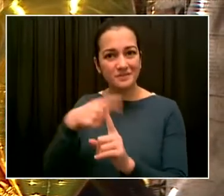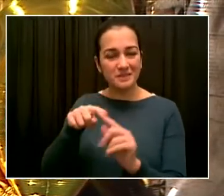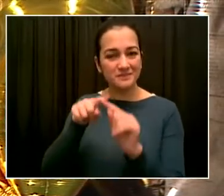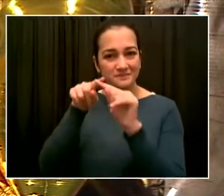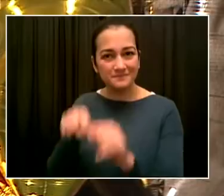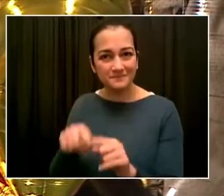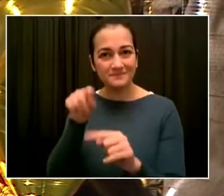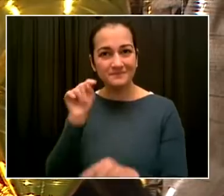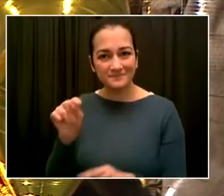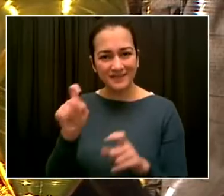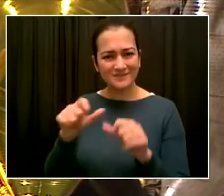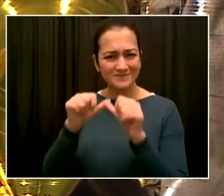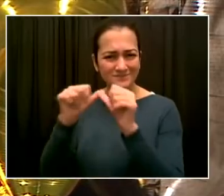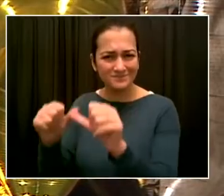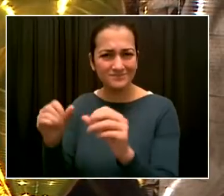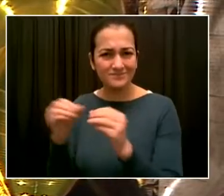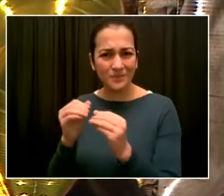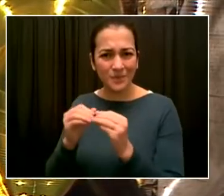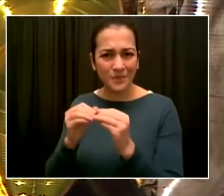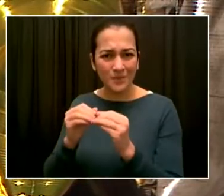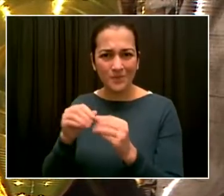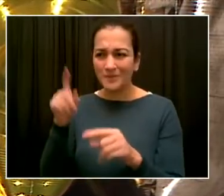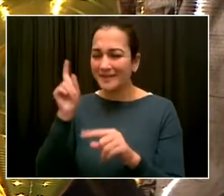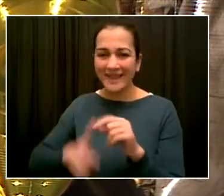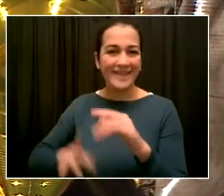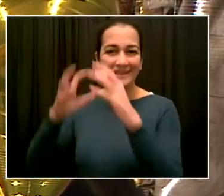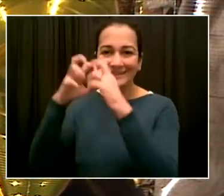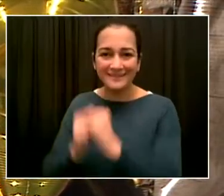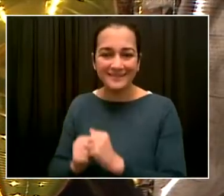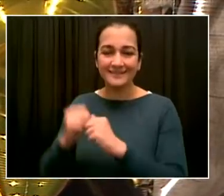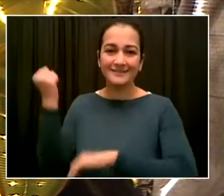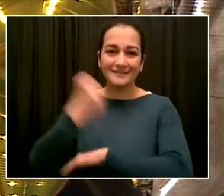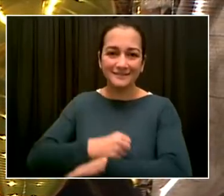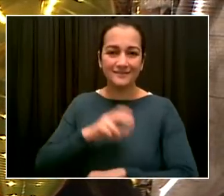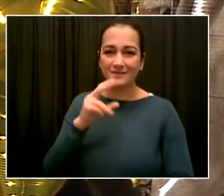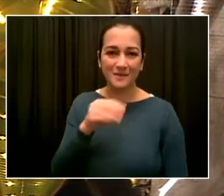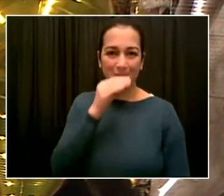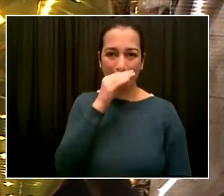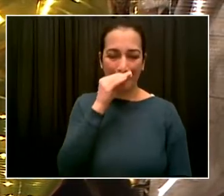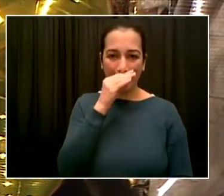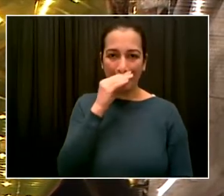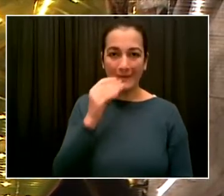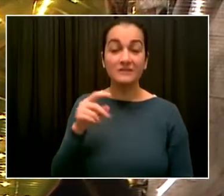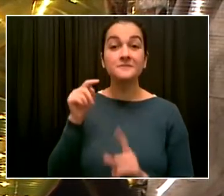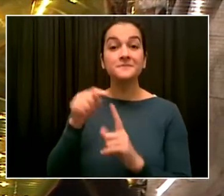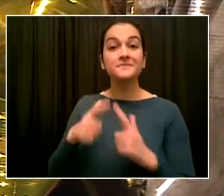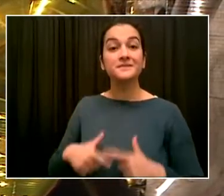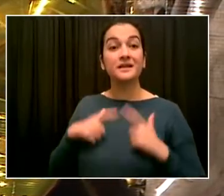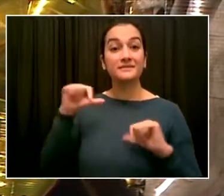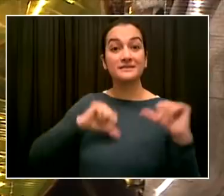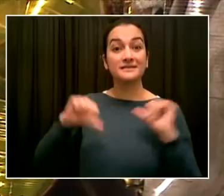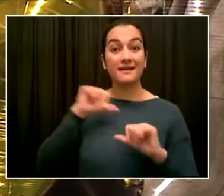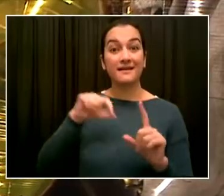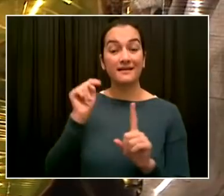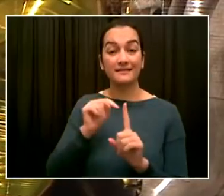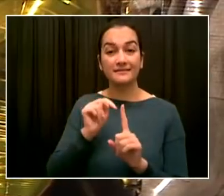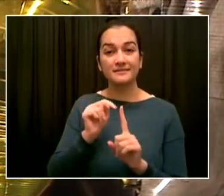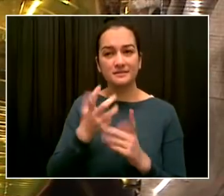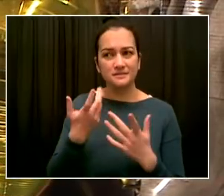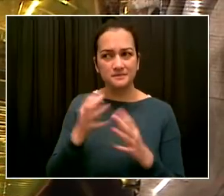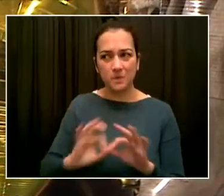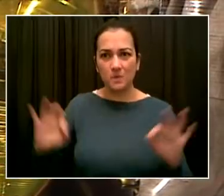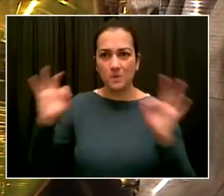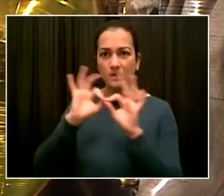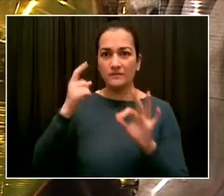focus on life sciences, which again is particularly pertinent to that area of the city and particularly necessary. That was the vision from the very